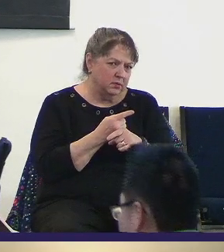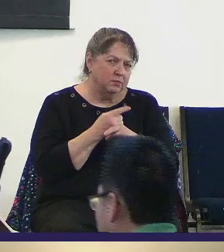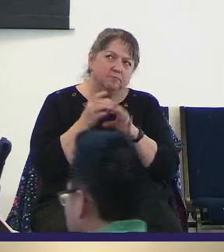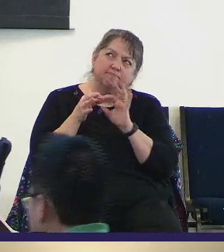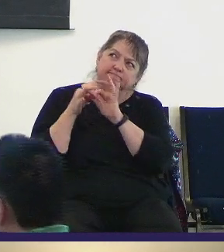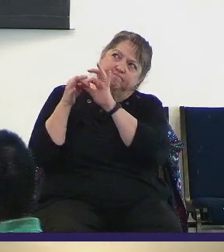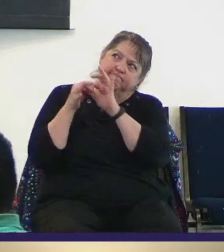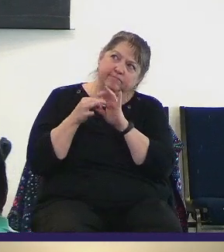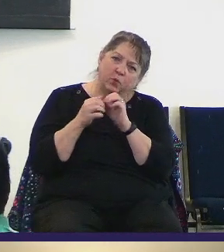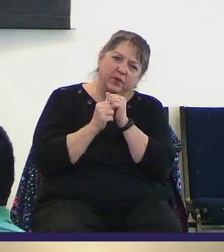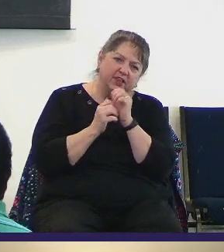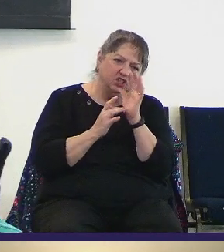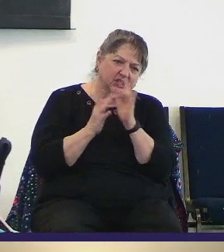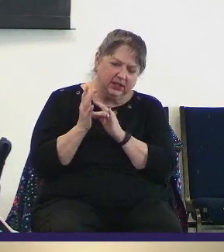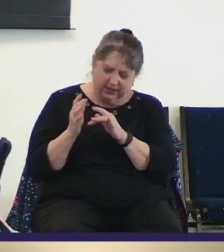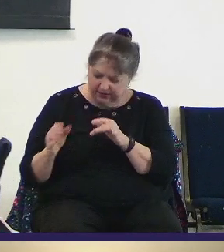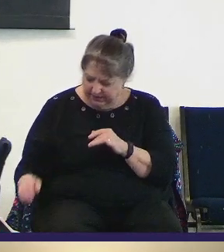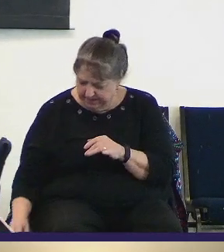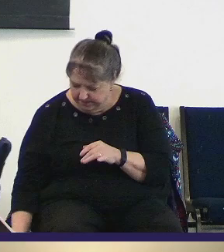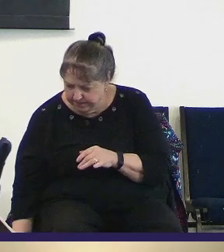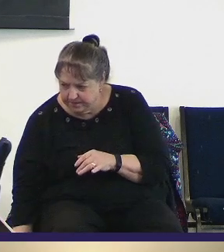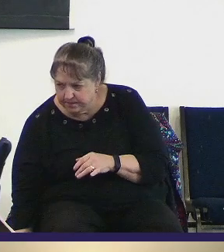And